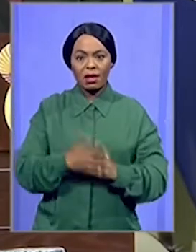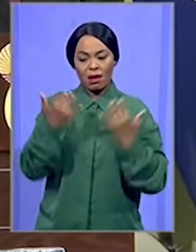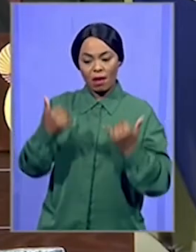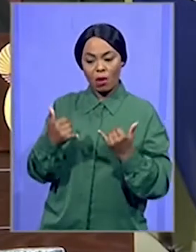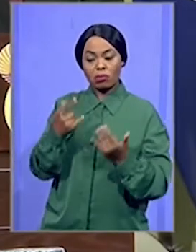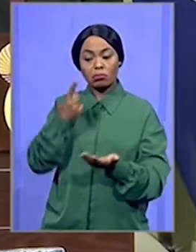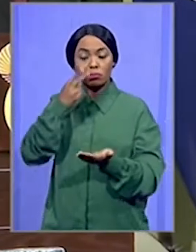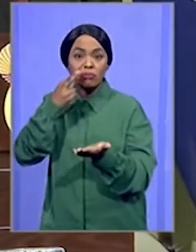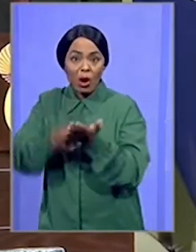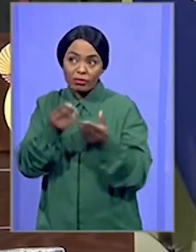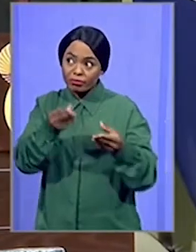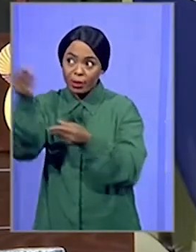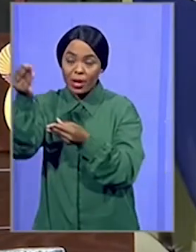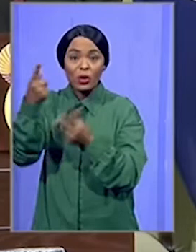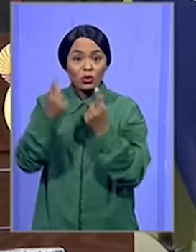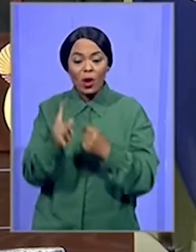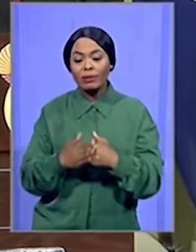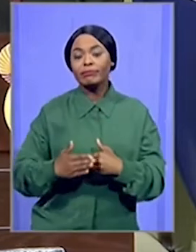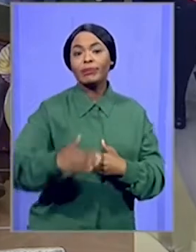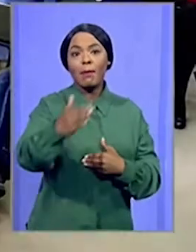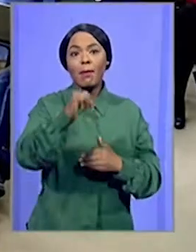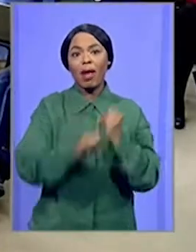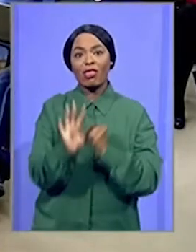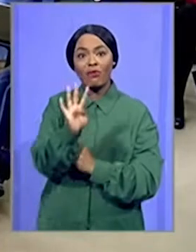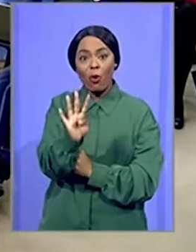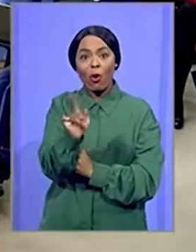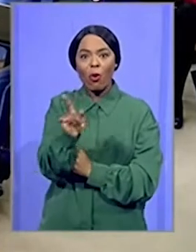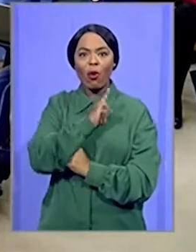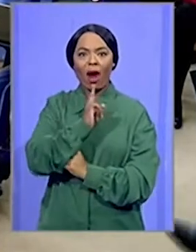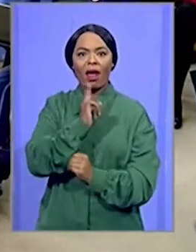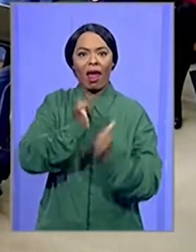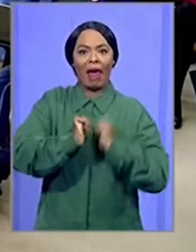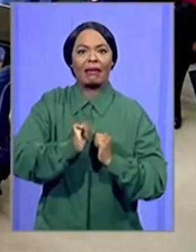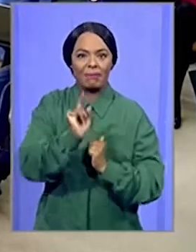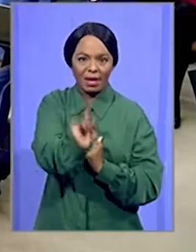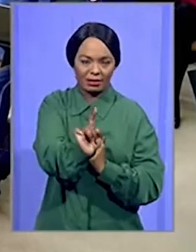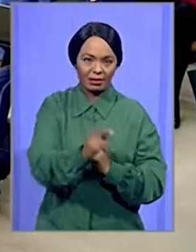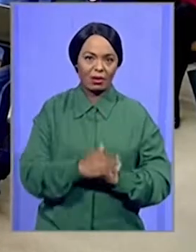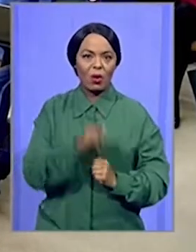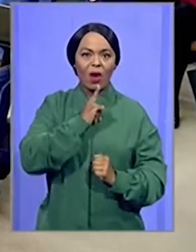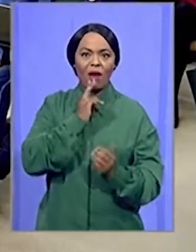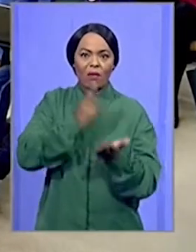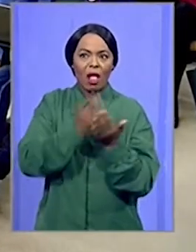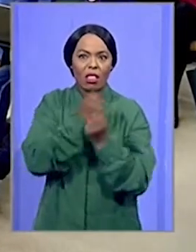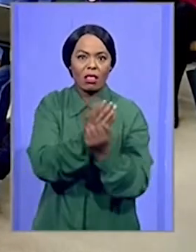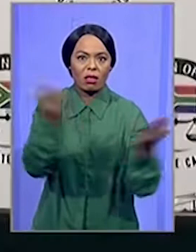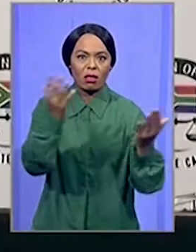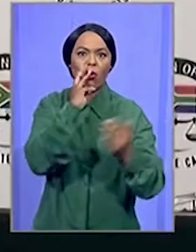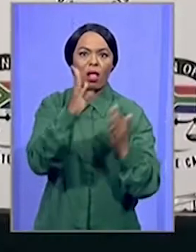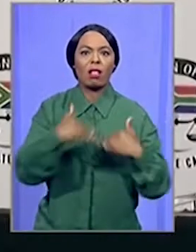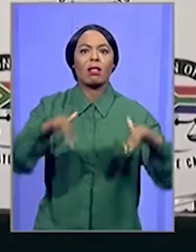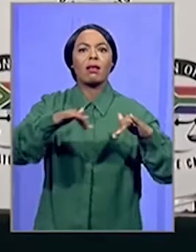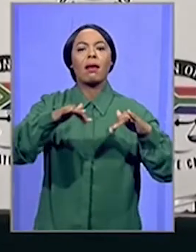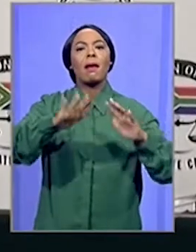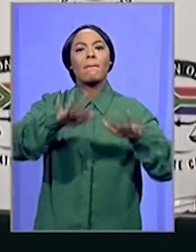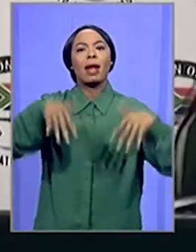dirang ka ditirelo tša pego morago ga dikgwedi tše 4 go tloga bjale ge pego e šetše ya dilwe pele ga palamente.